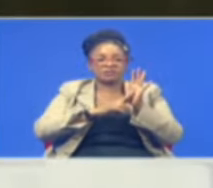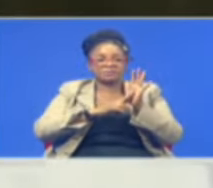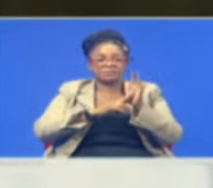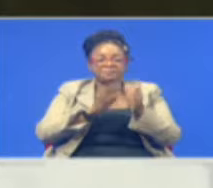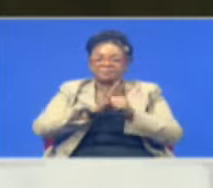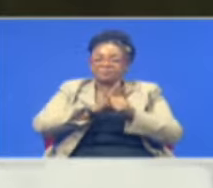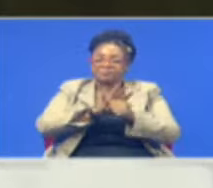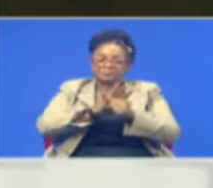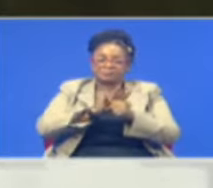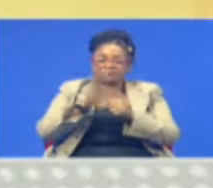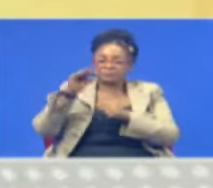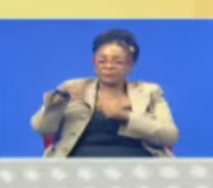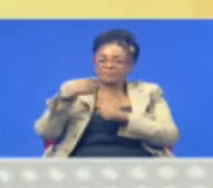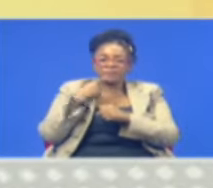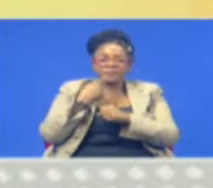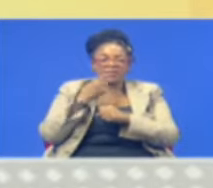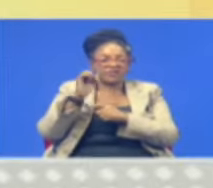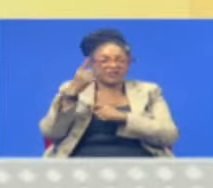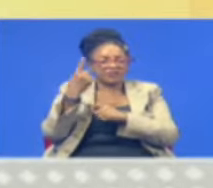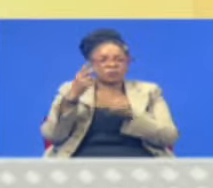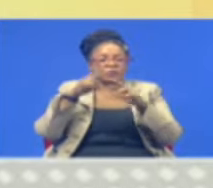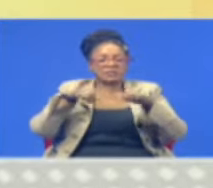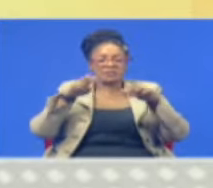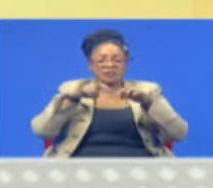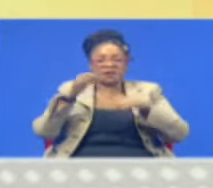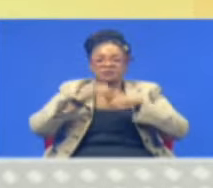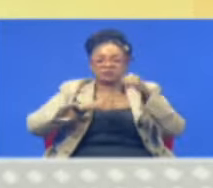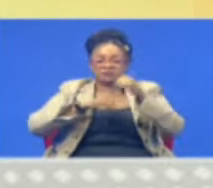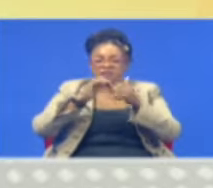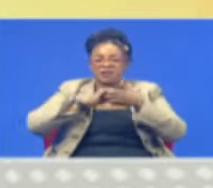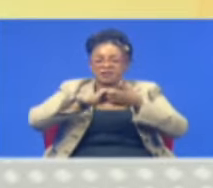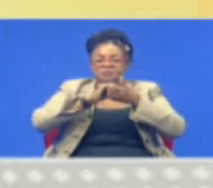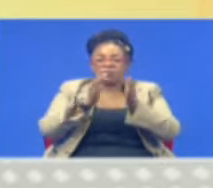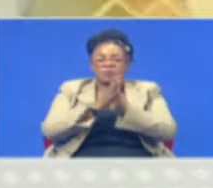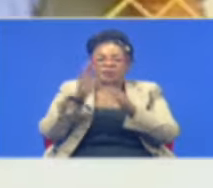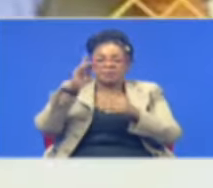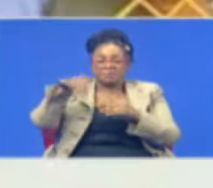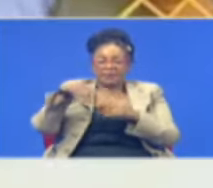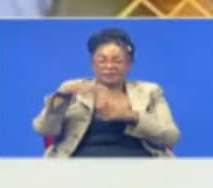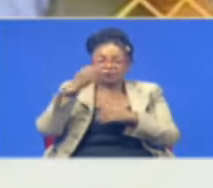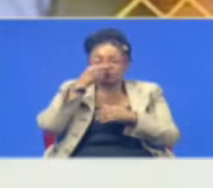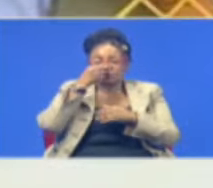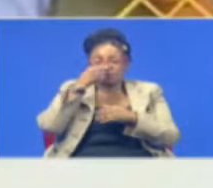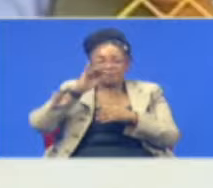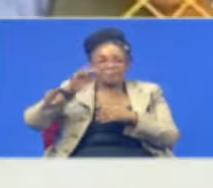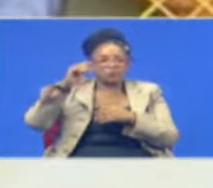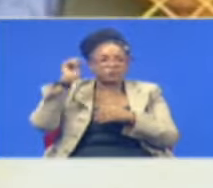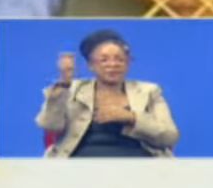the MPs say they will first seek a structured engagement with DP Ruto in Mount Kenya.